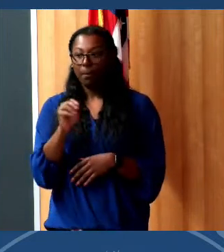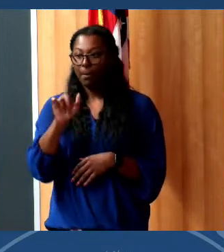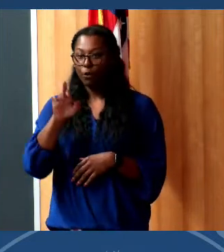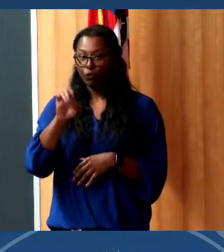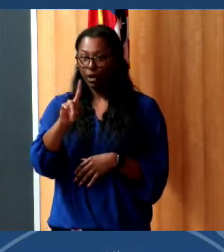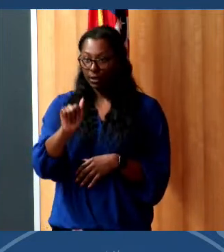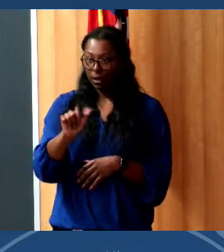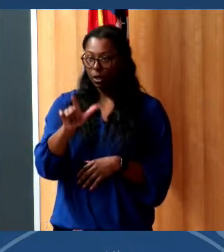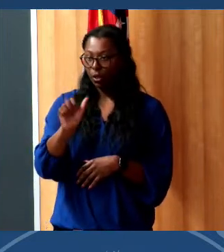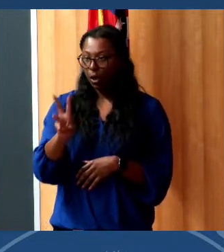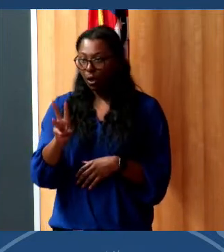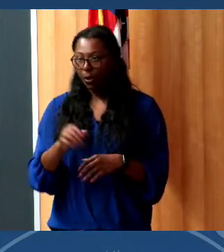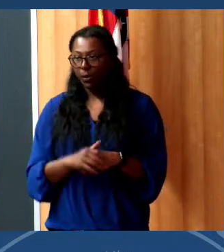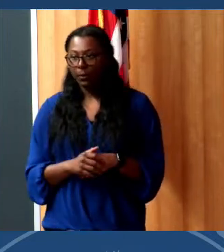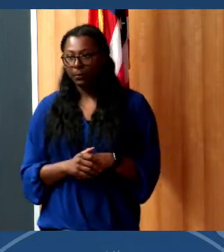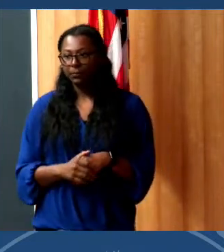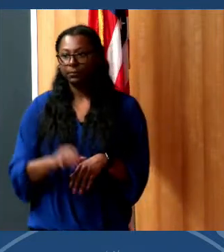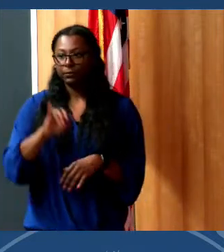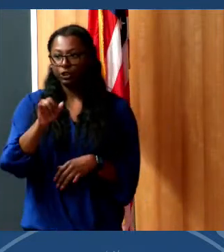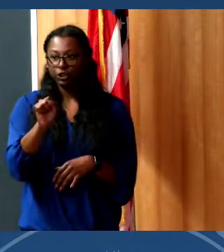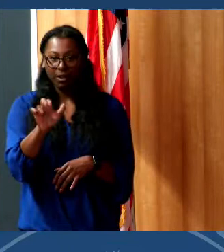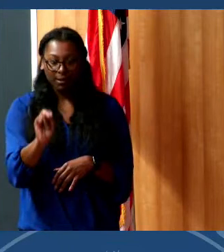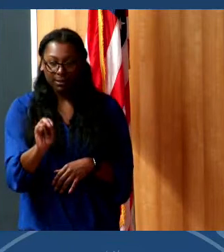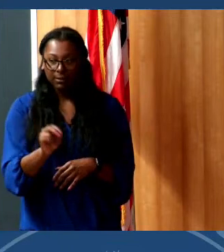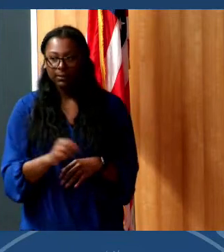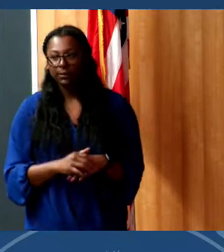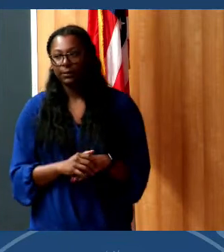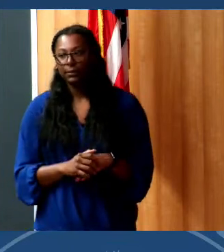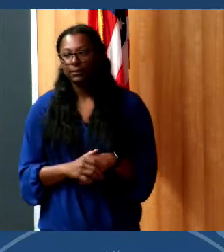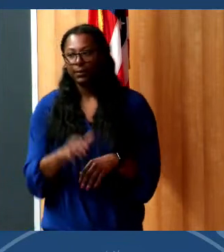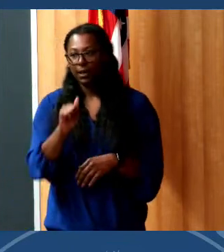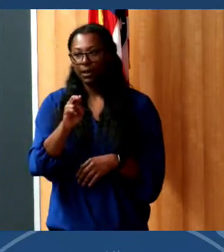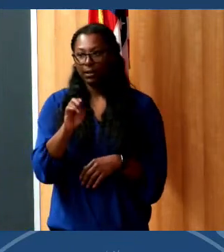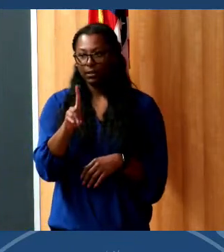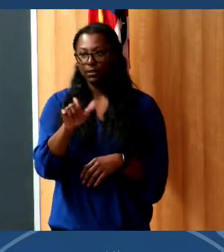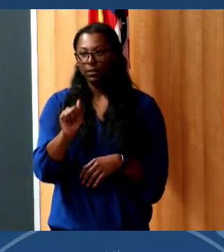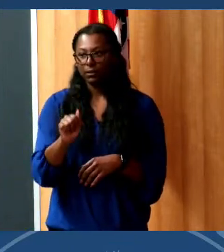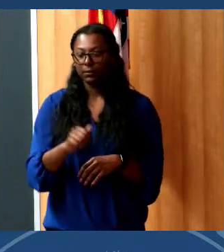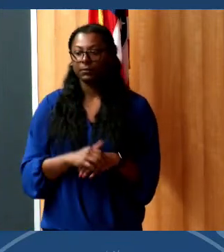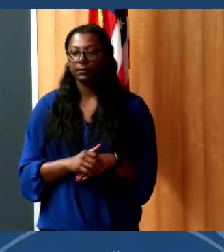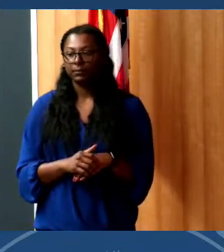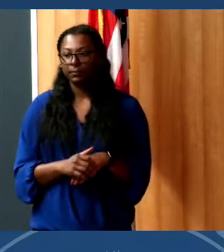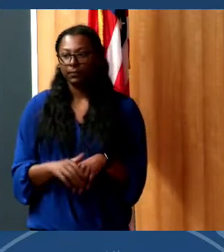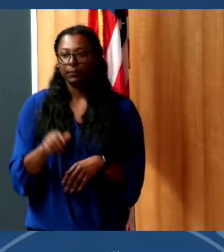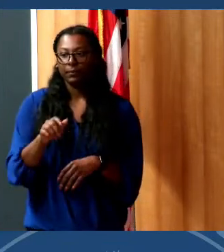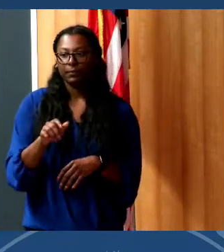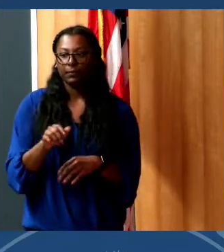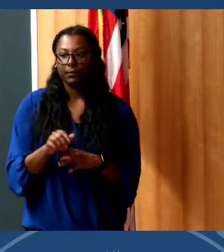Adrian Williams, Jason Aviles, Andrea